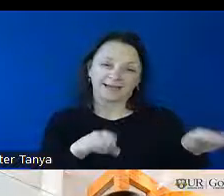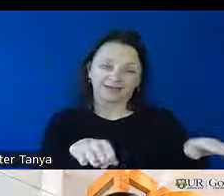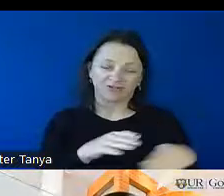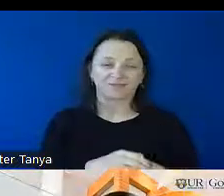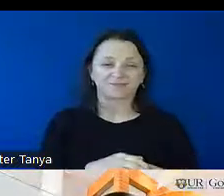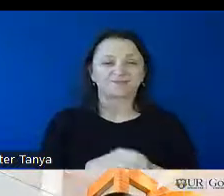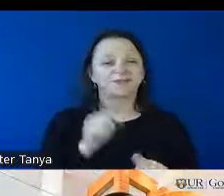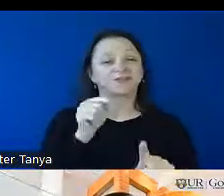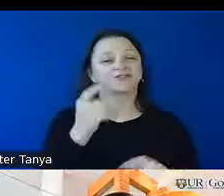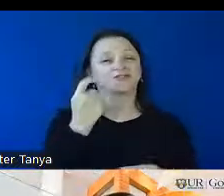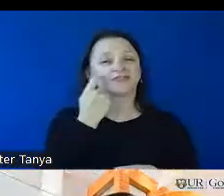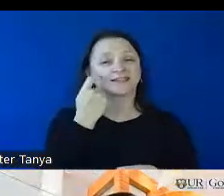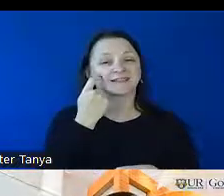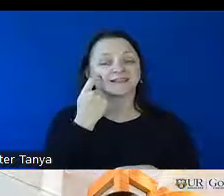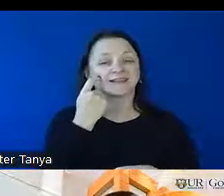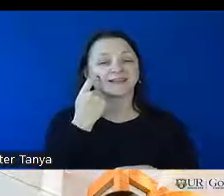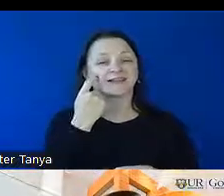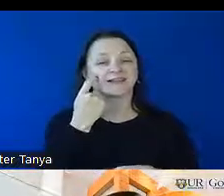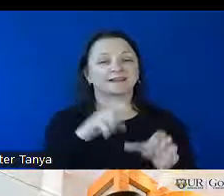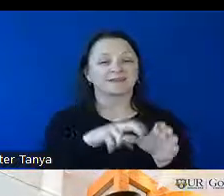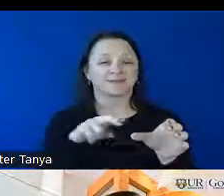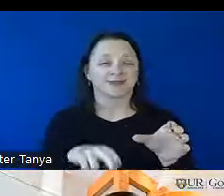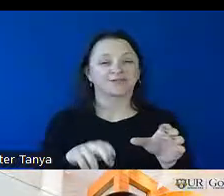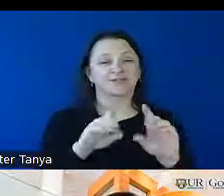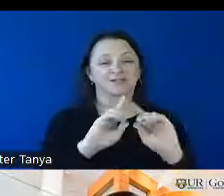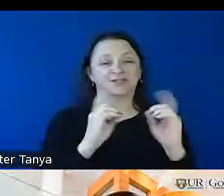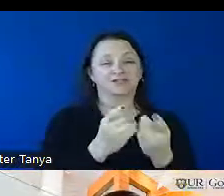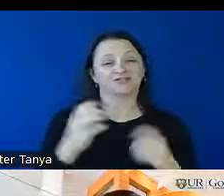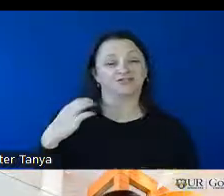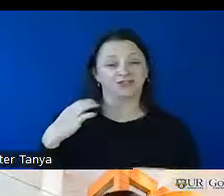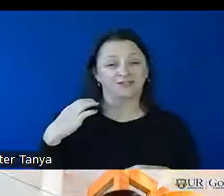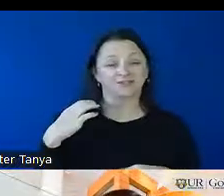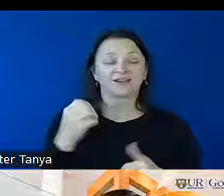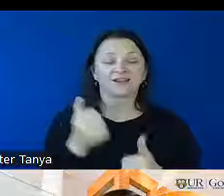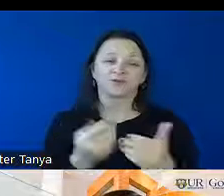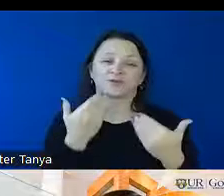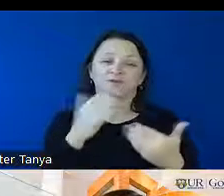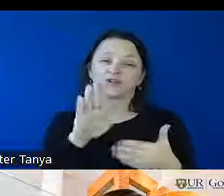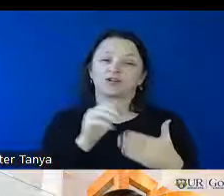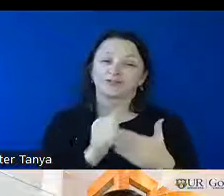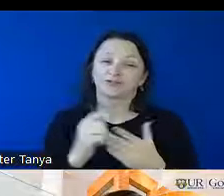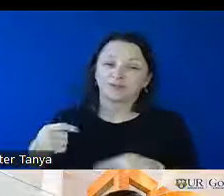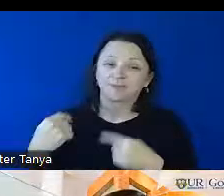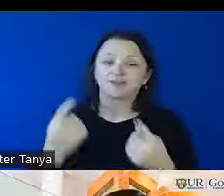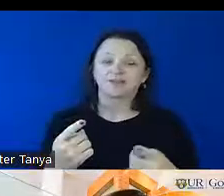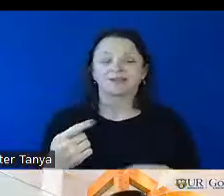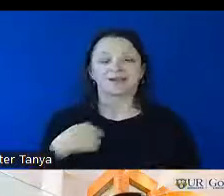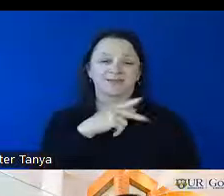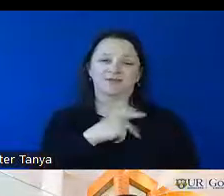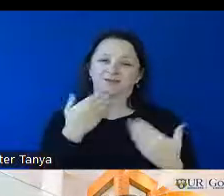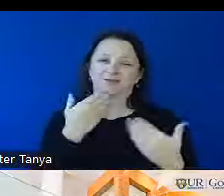She recently stepped down as division chief, and we are all grateful for her leadership, and I am personally grateful for her